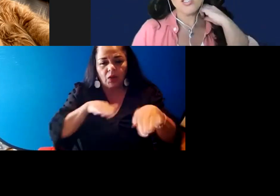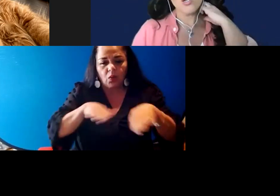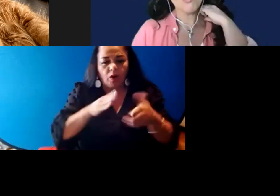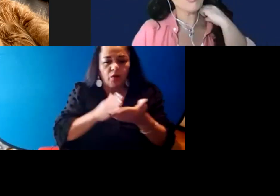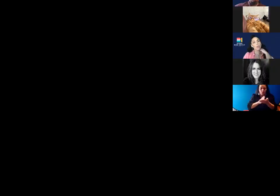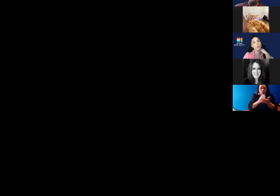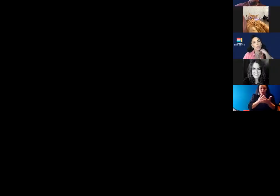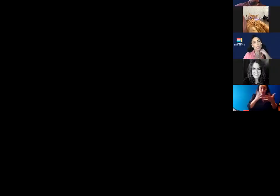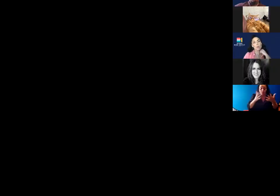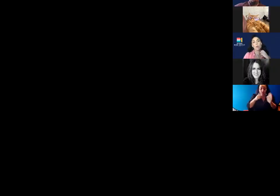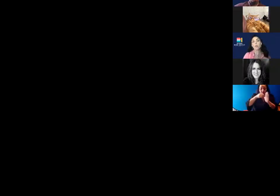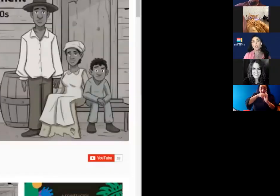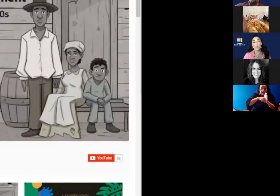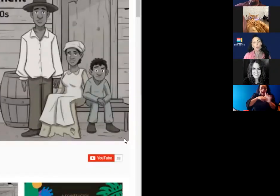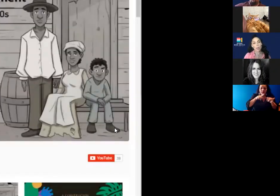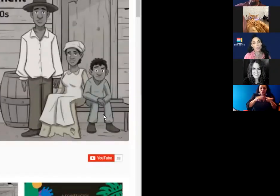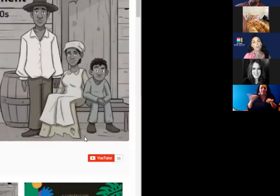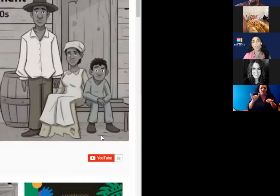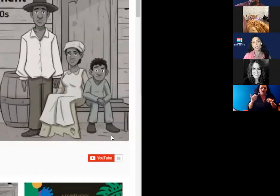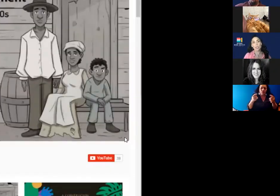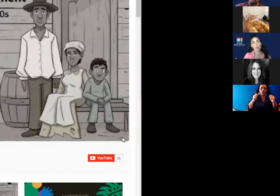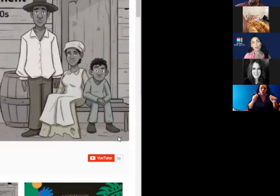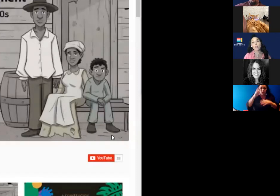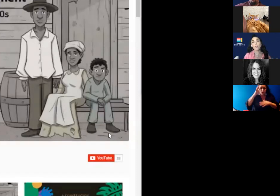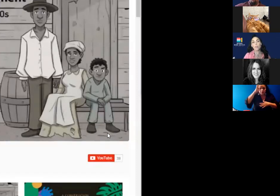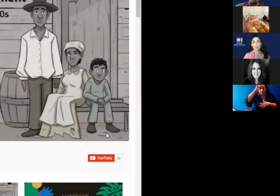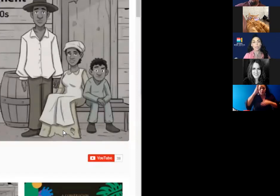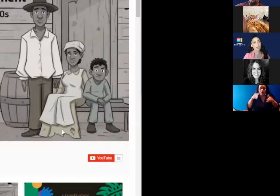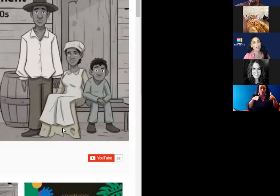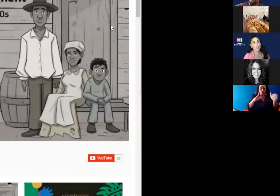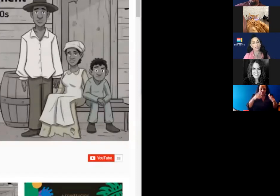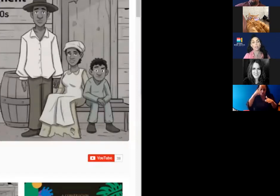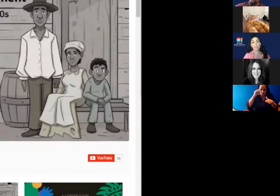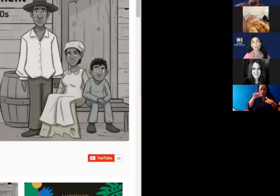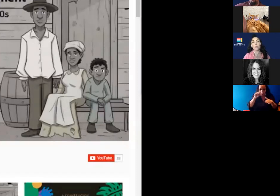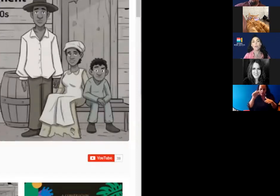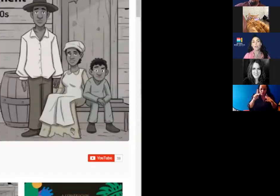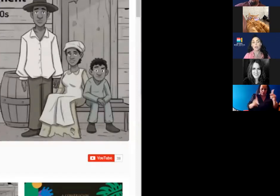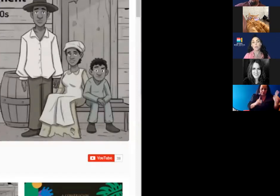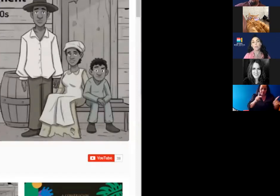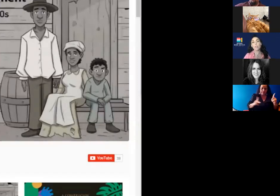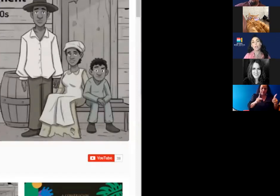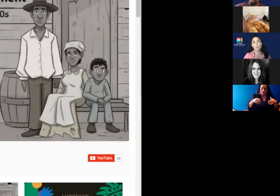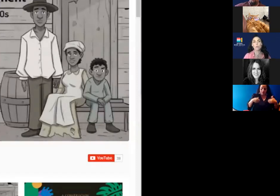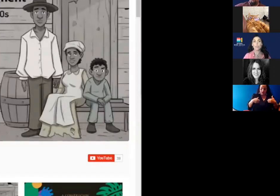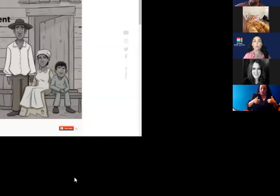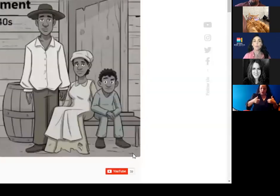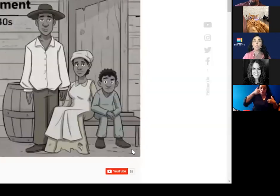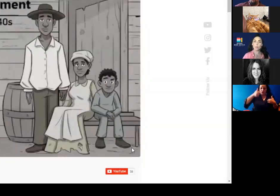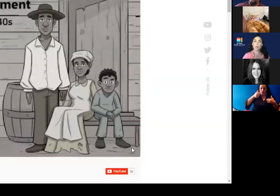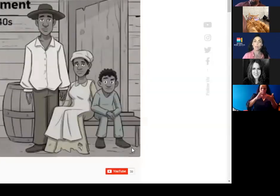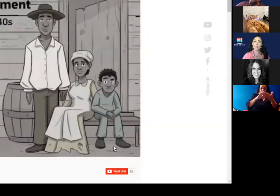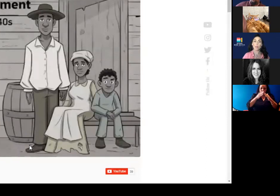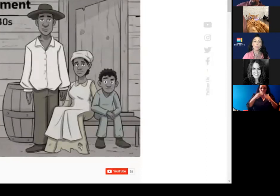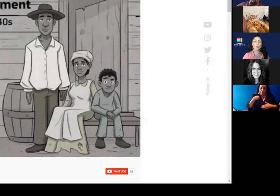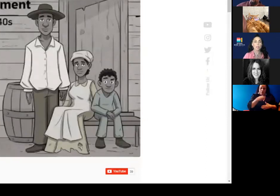of detail, but we're also trying to come up with ways for like other folks, like some of our younger community members